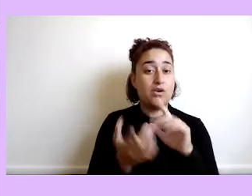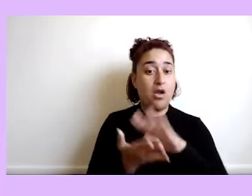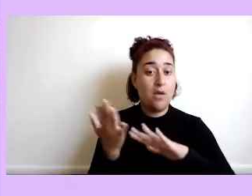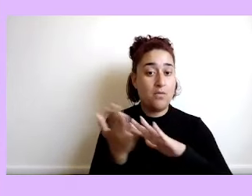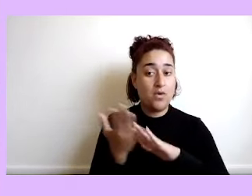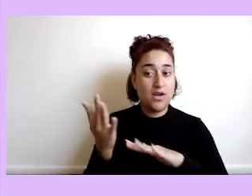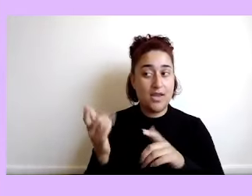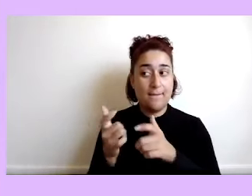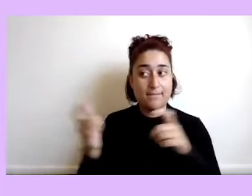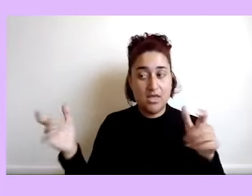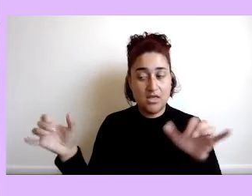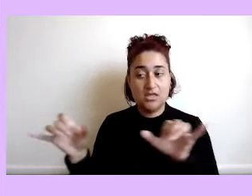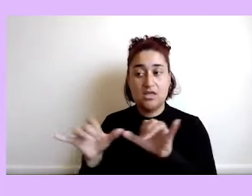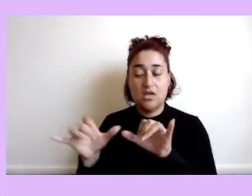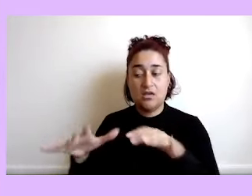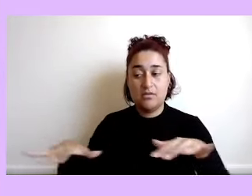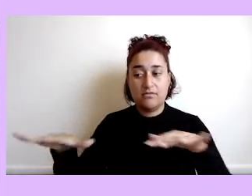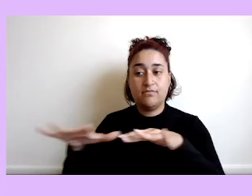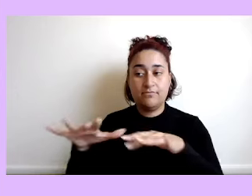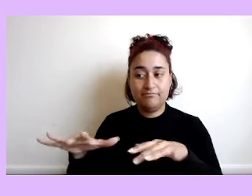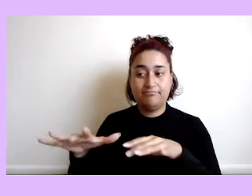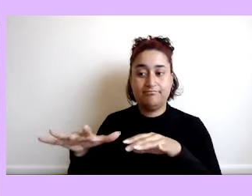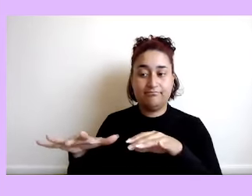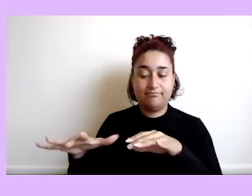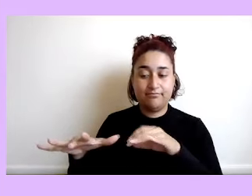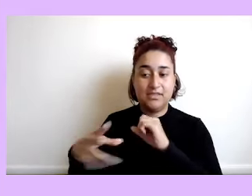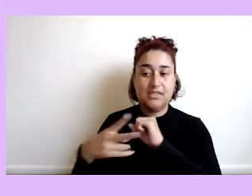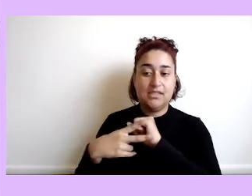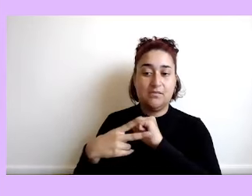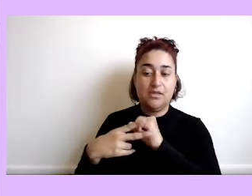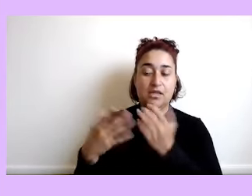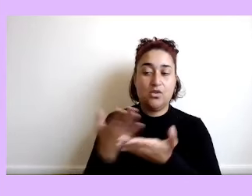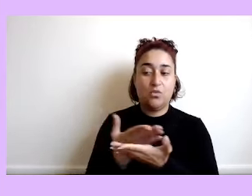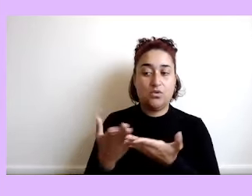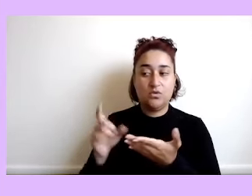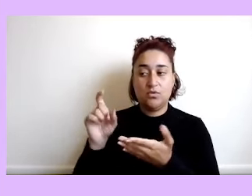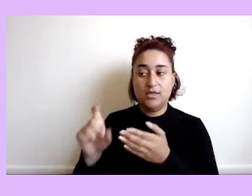that, the sustainability and the resources you need to put in